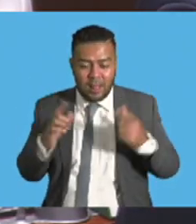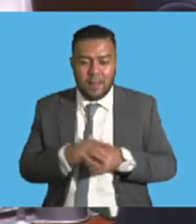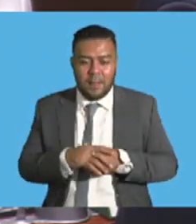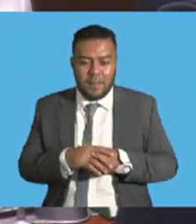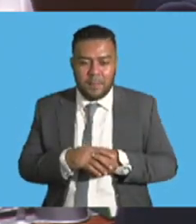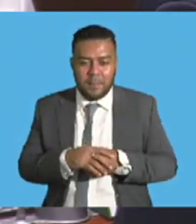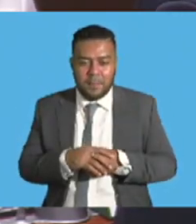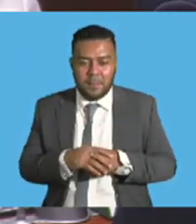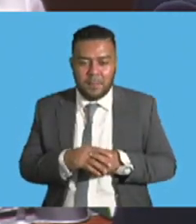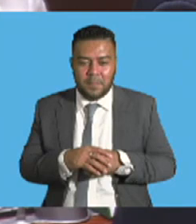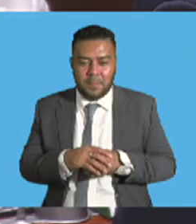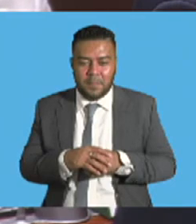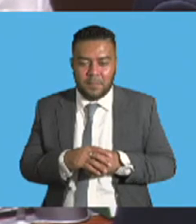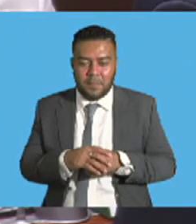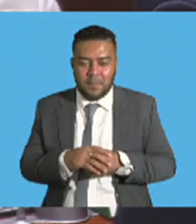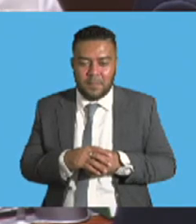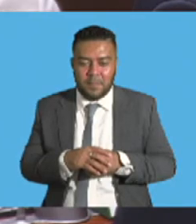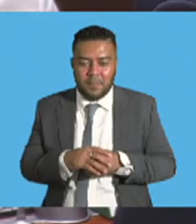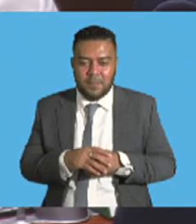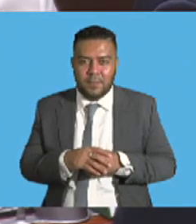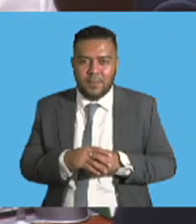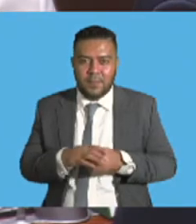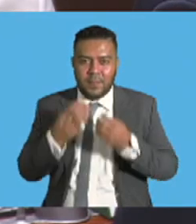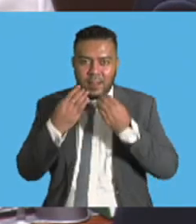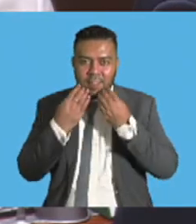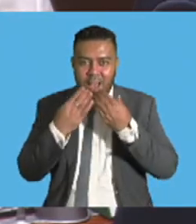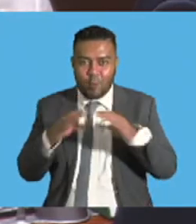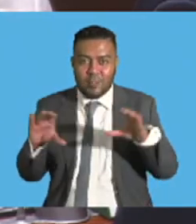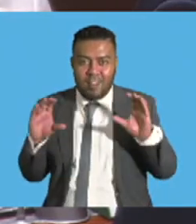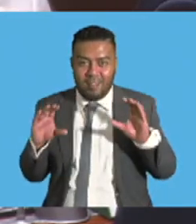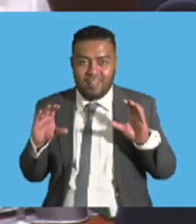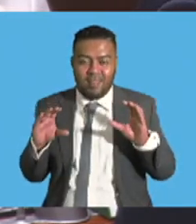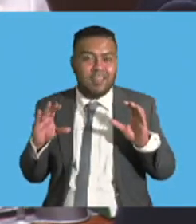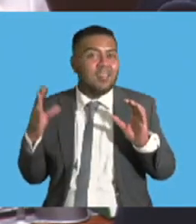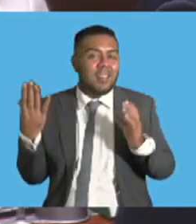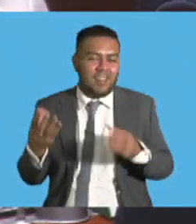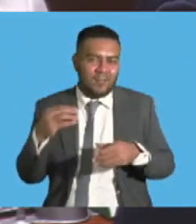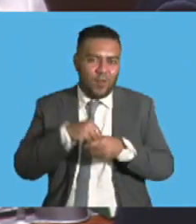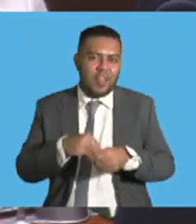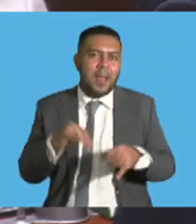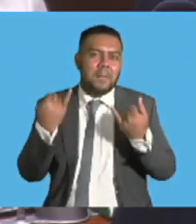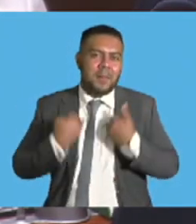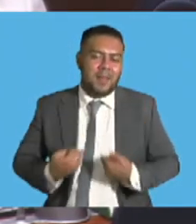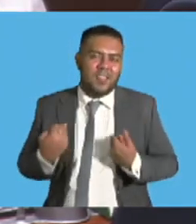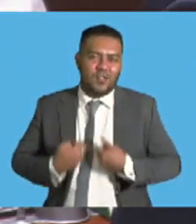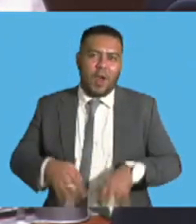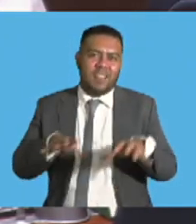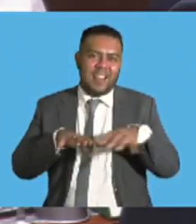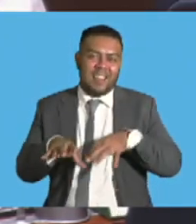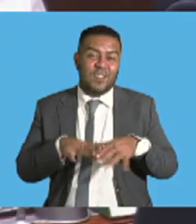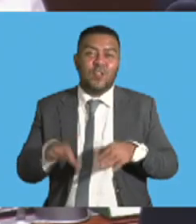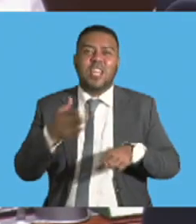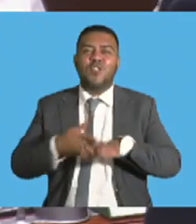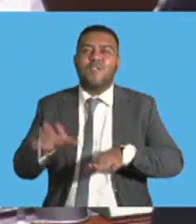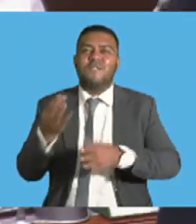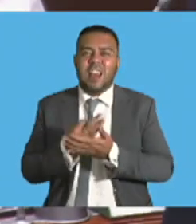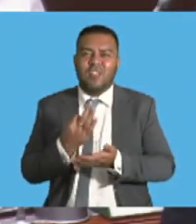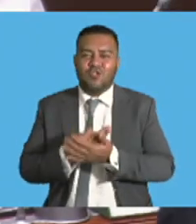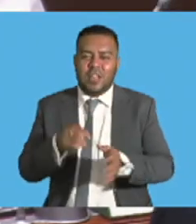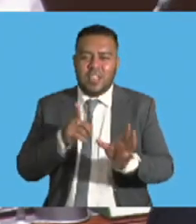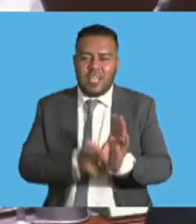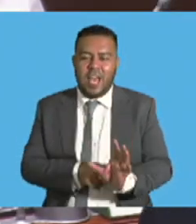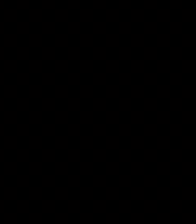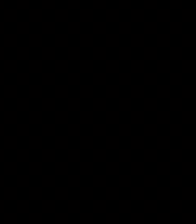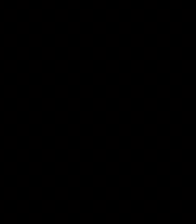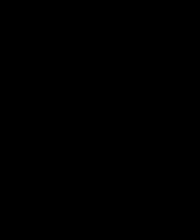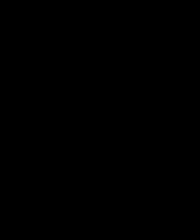promptly secured funding from donor partners for the implementation of its activities for this new financial year. Thank you, Mr. Speaker.